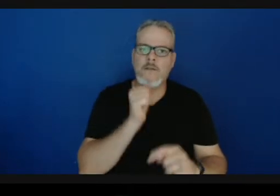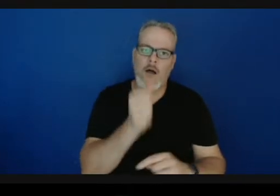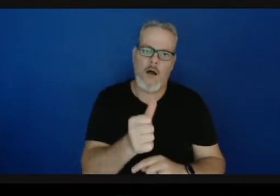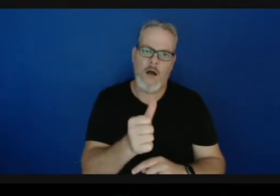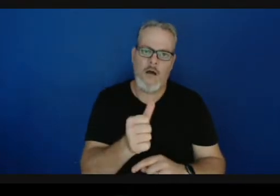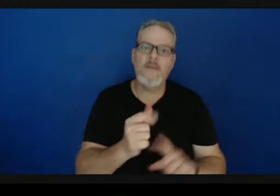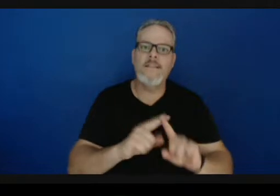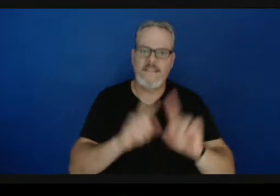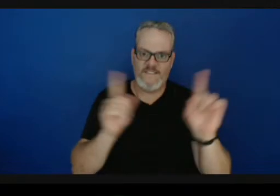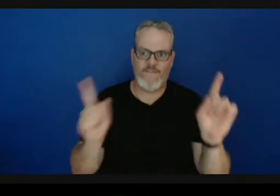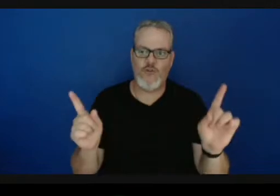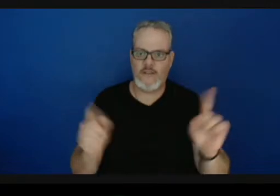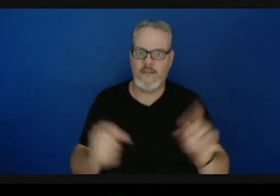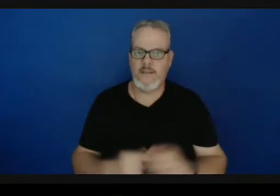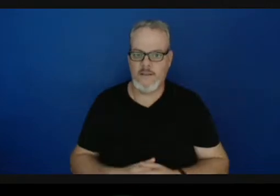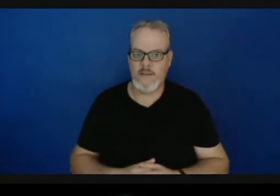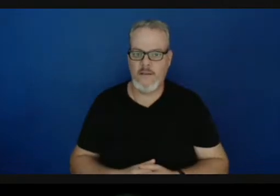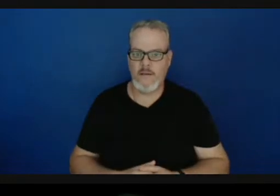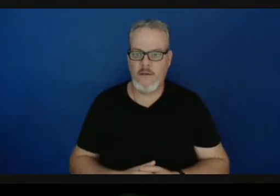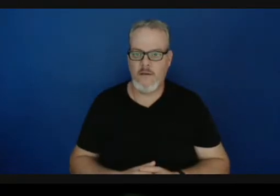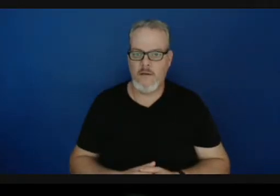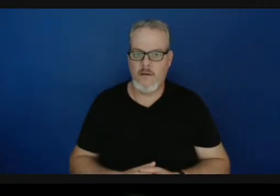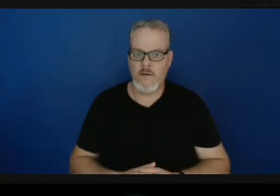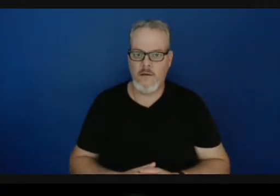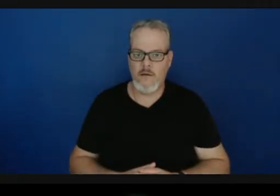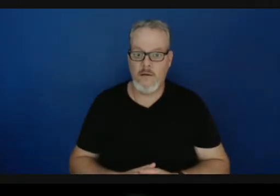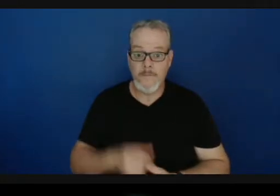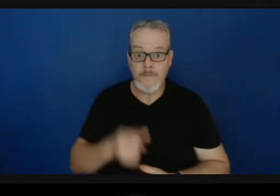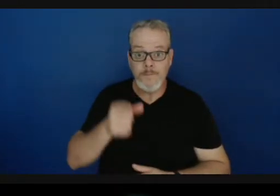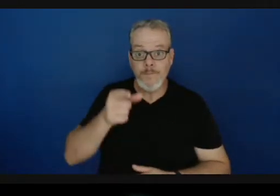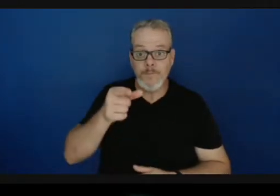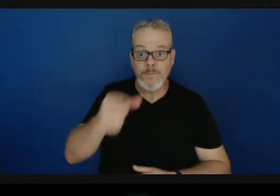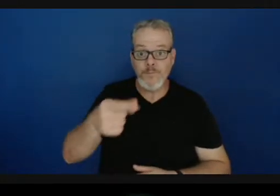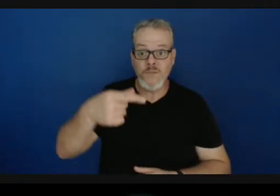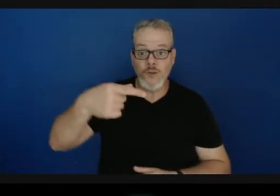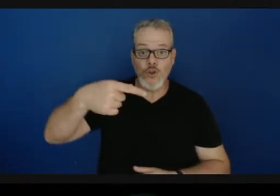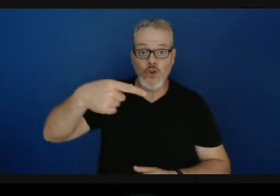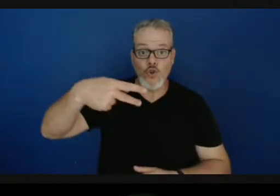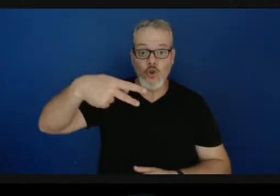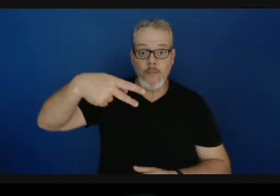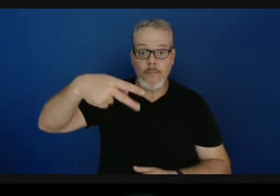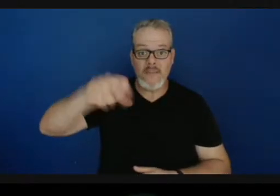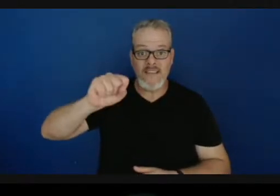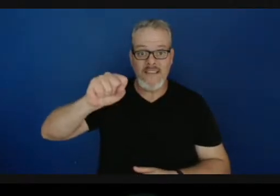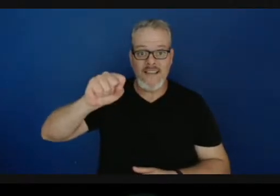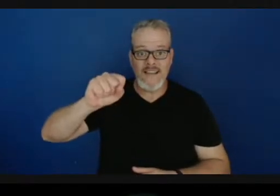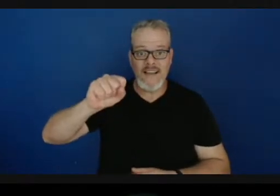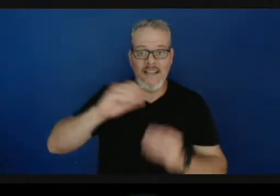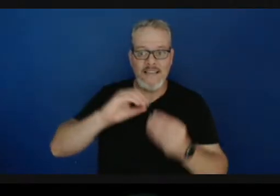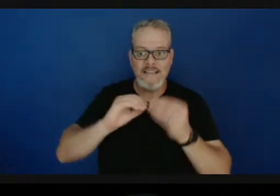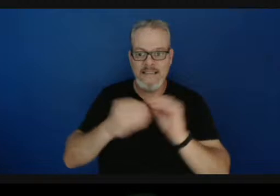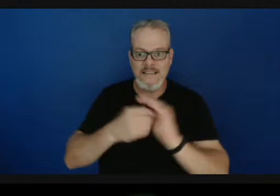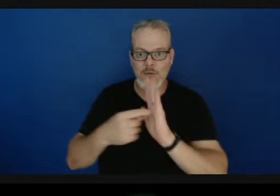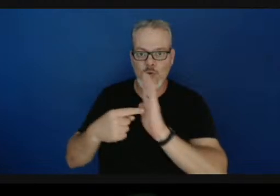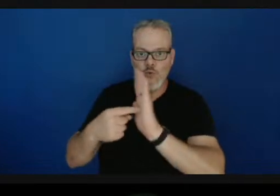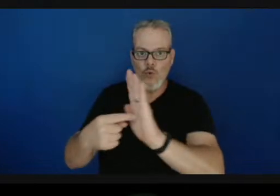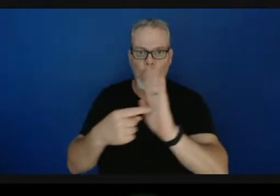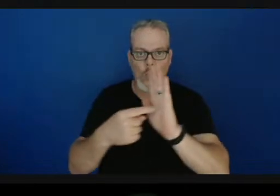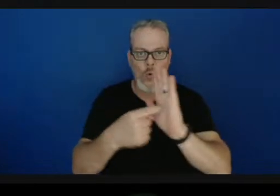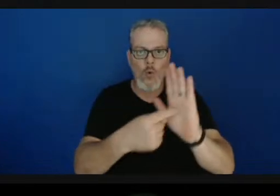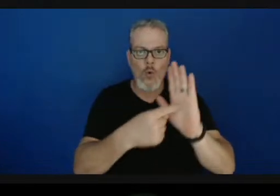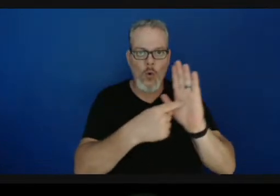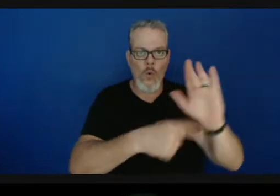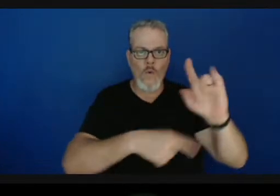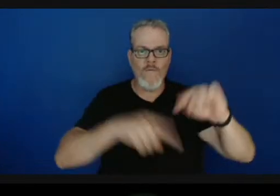So they had as well GPS data. Here's our GPS data showing the directions of swelling. This is from April to October